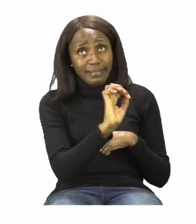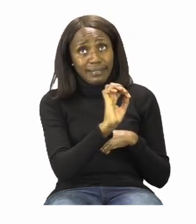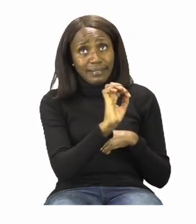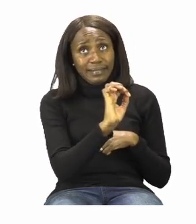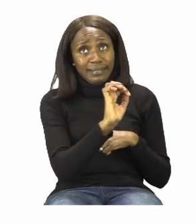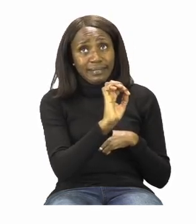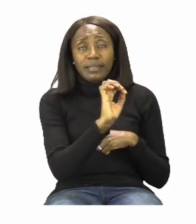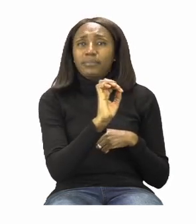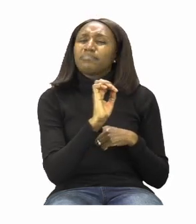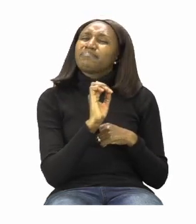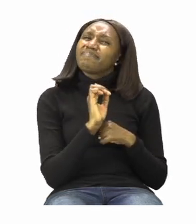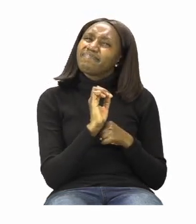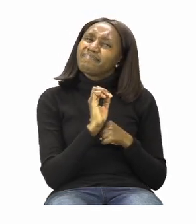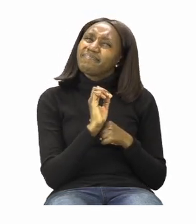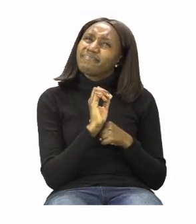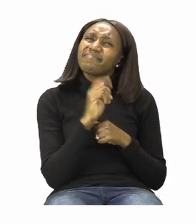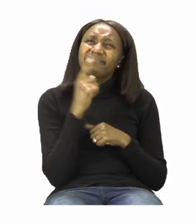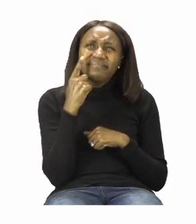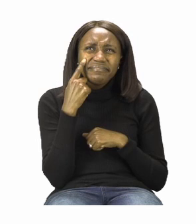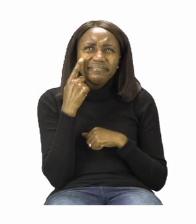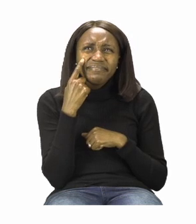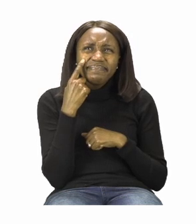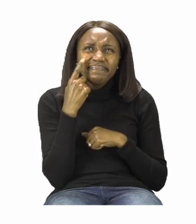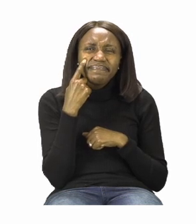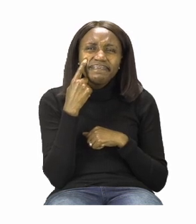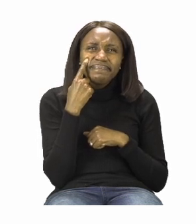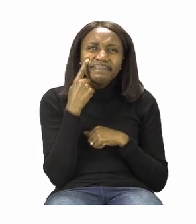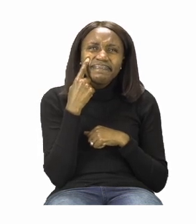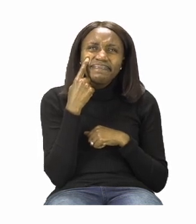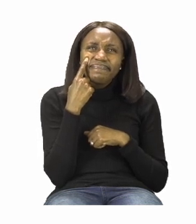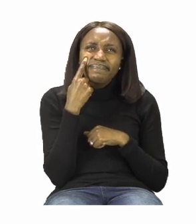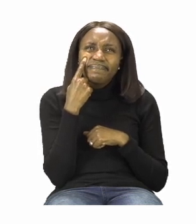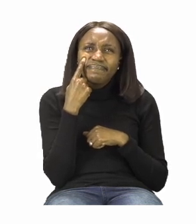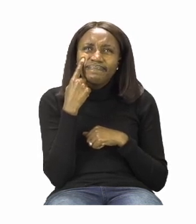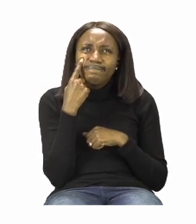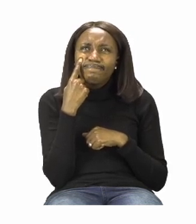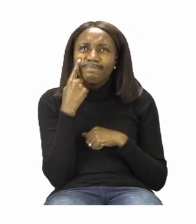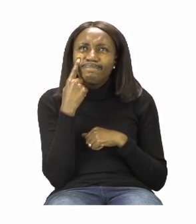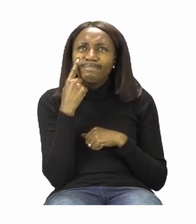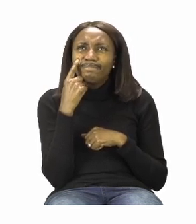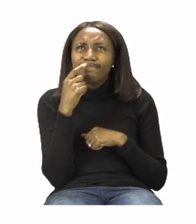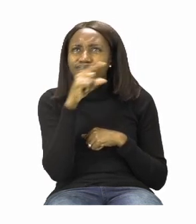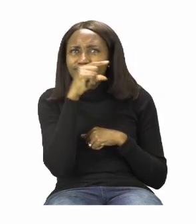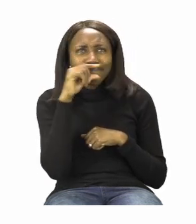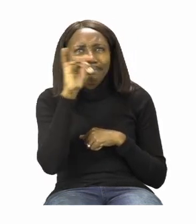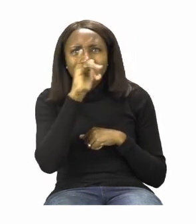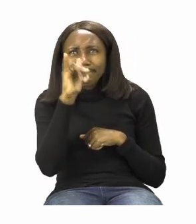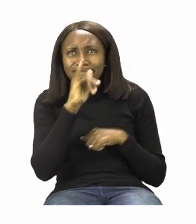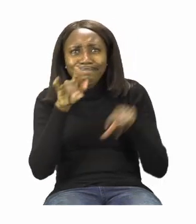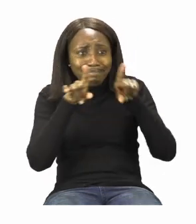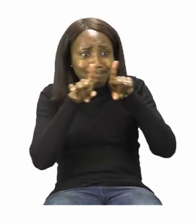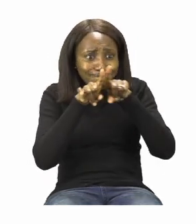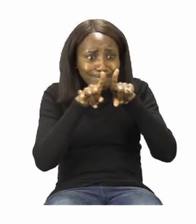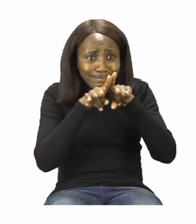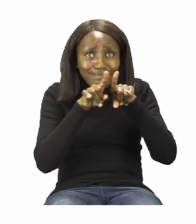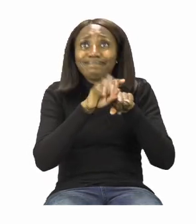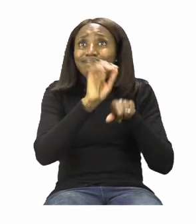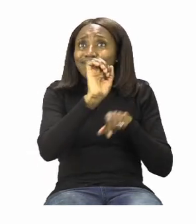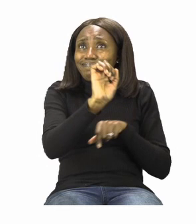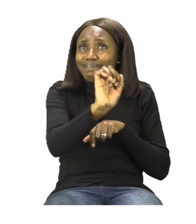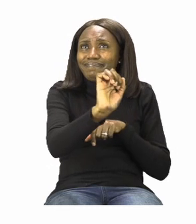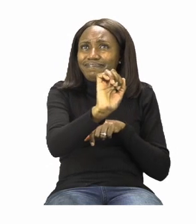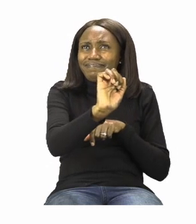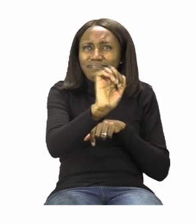Now, let's see which name has the same beginning sound as